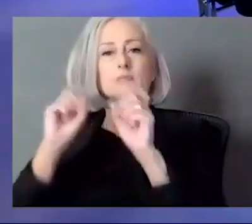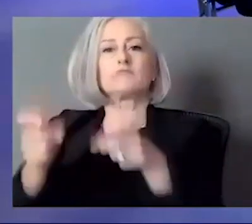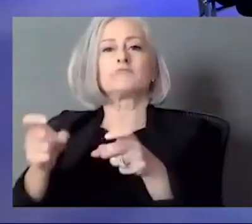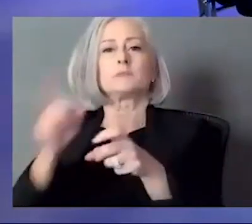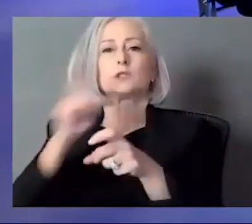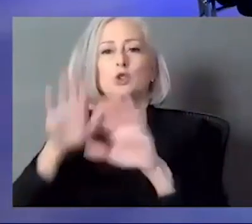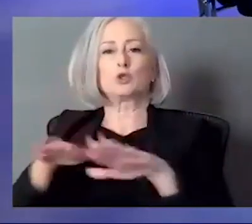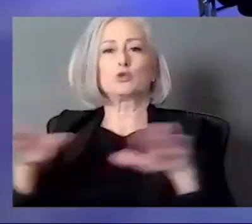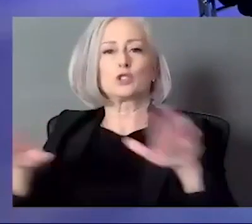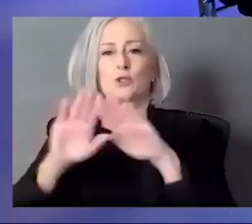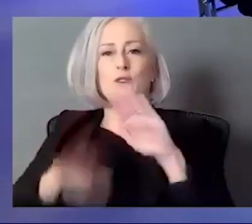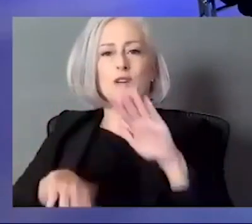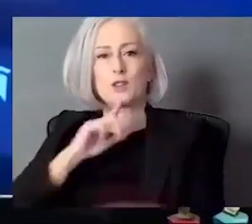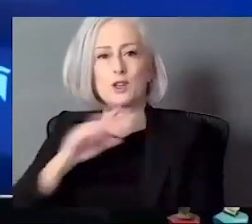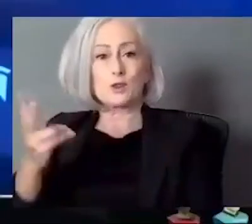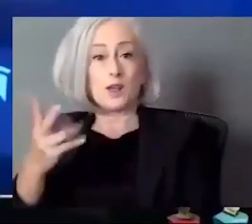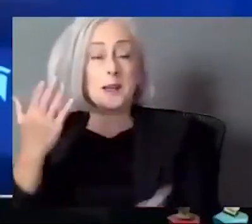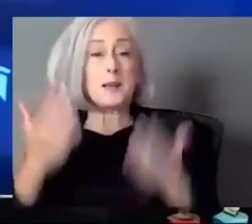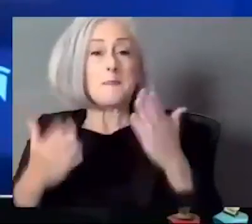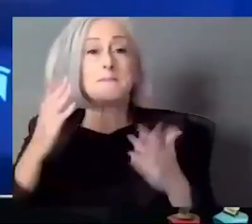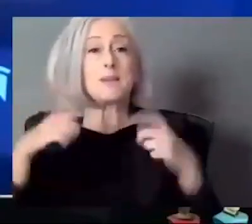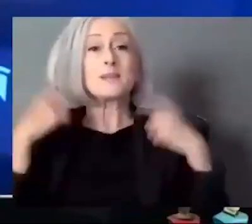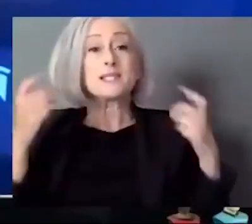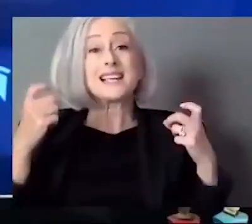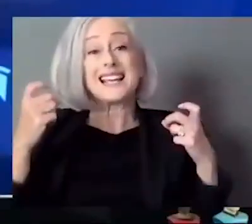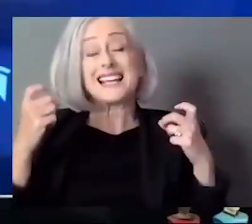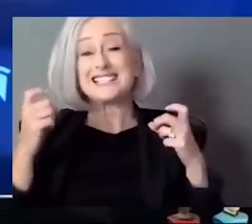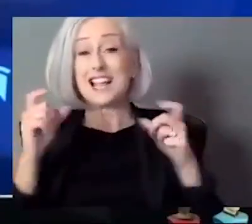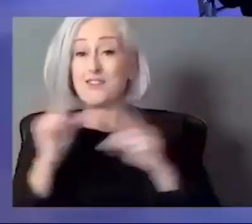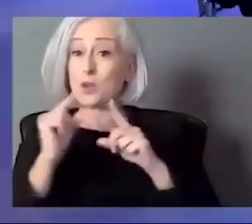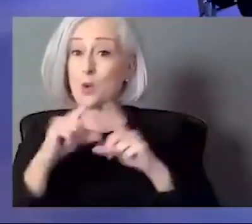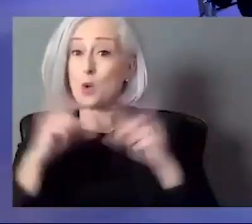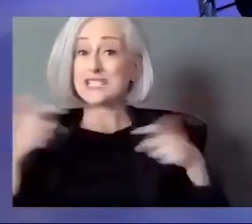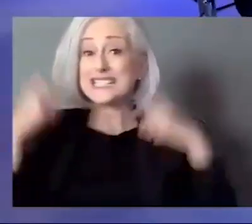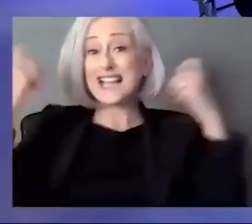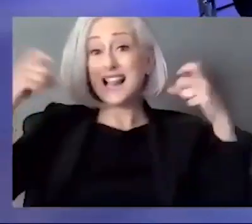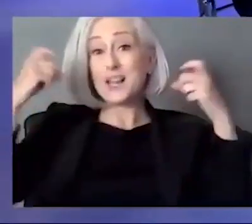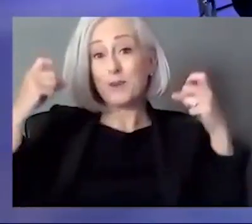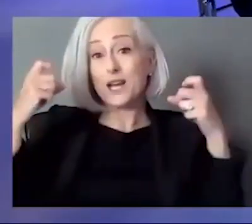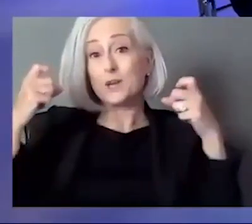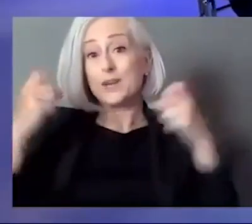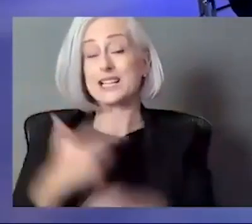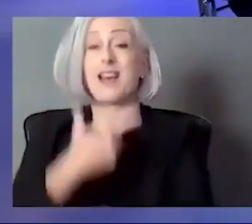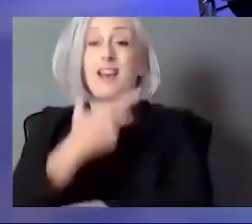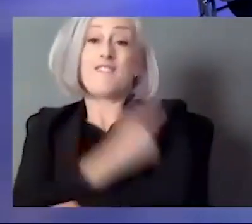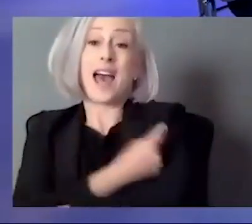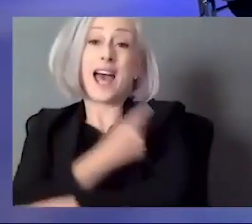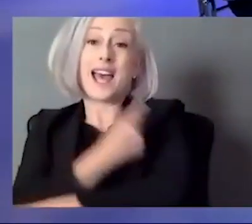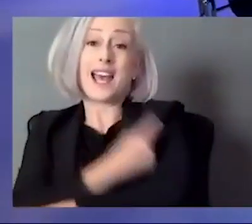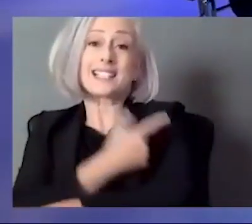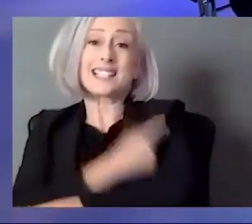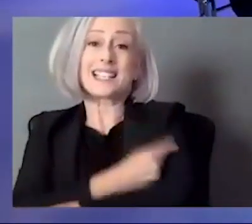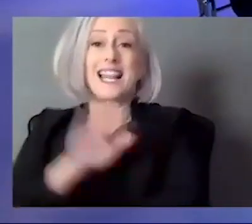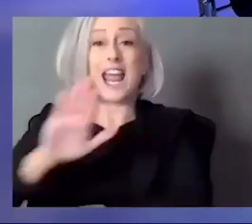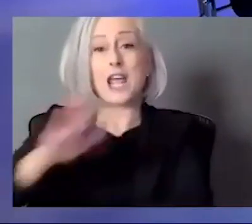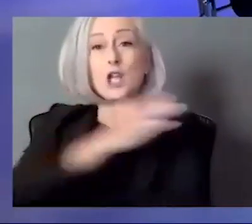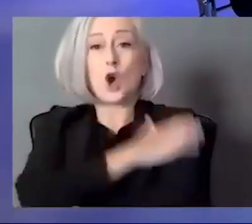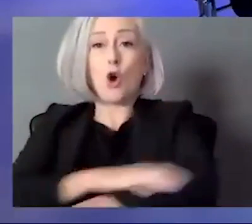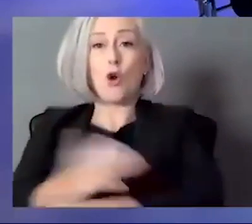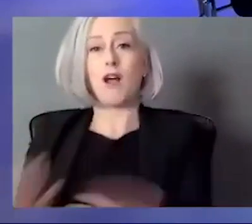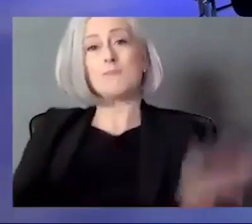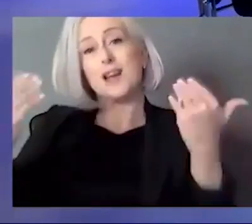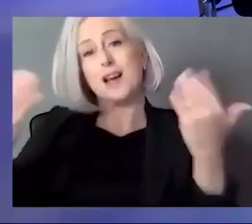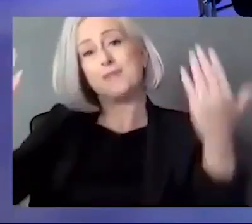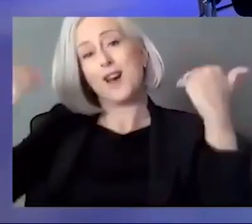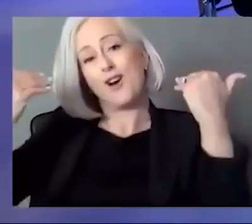go, vaccinate your arm. Come on. Oh, I like that. That's pretty good. Vaccinate instead of Yes, I like celebrate. it. This We is should be good. doing You that. just That's a thought cool of